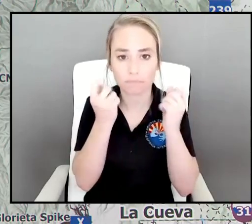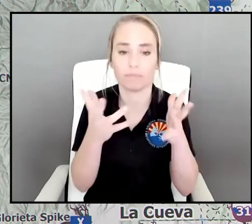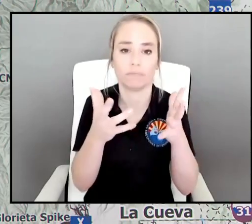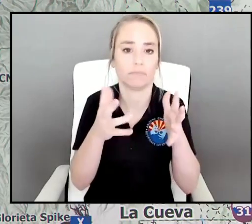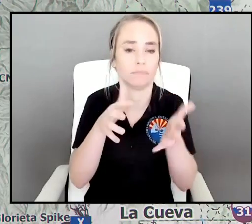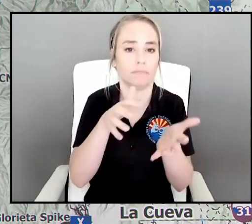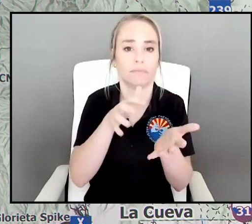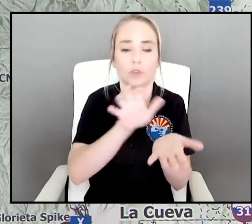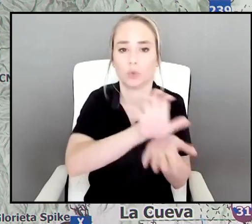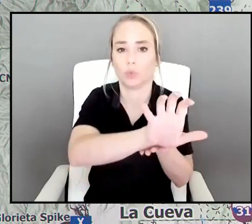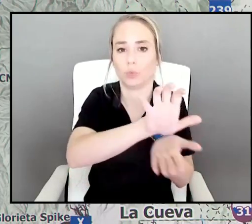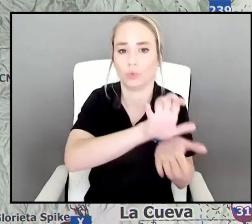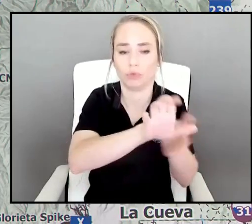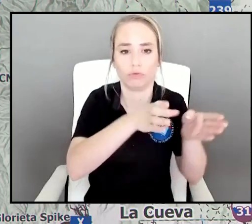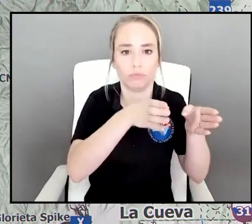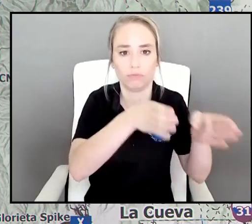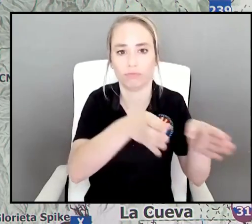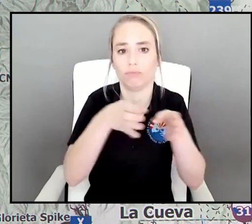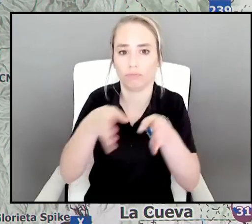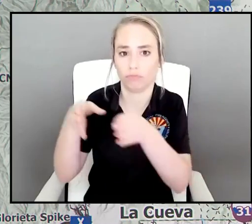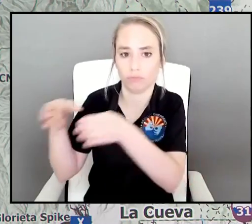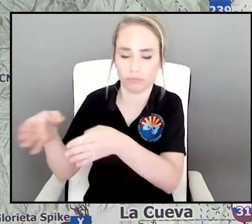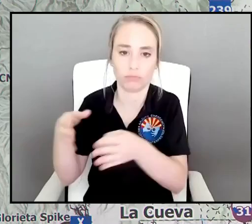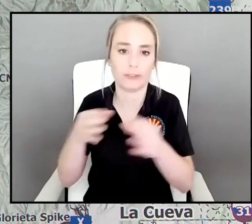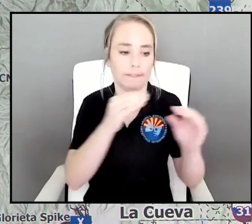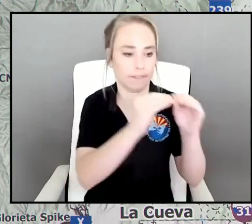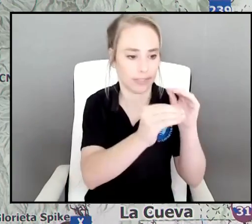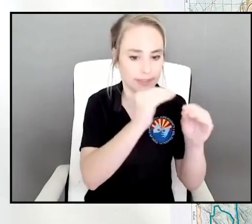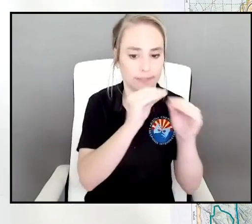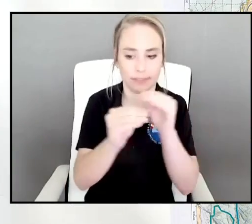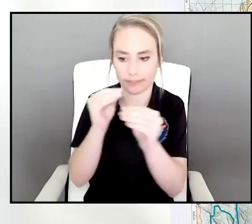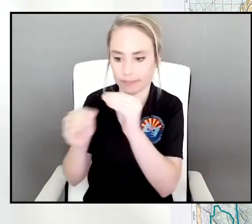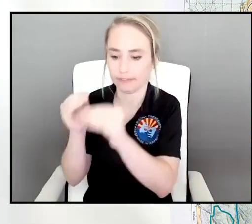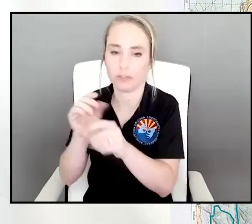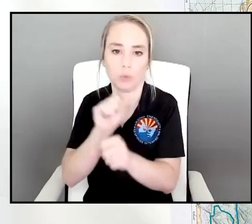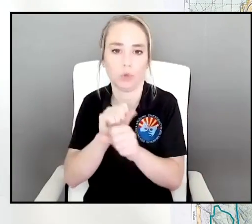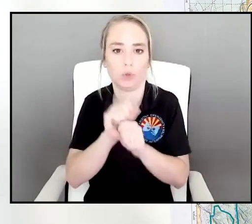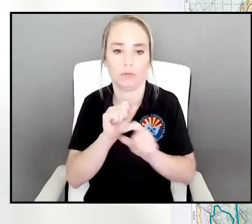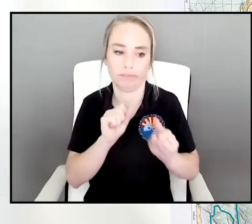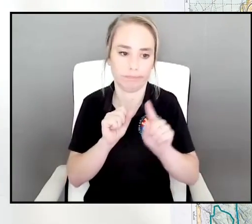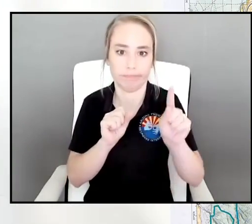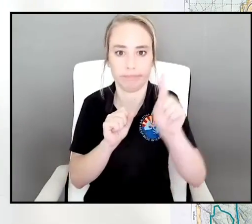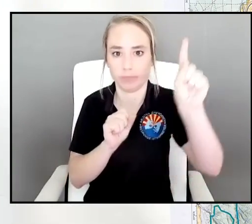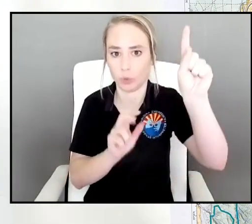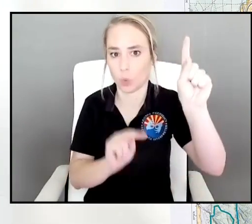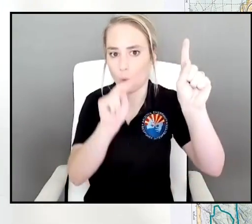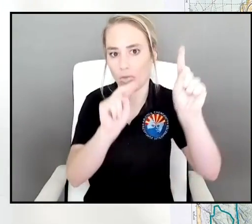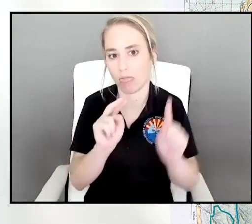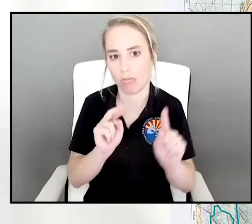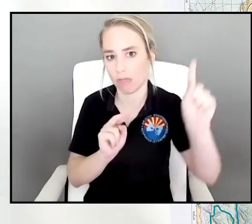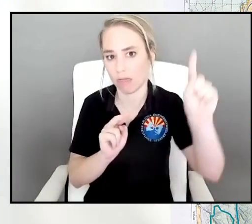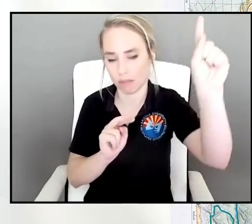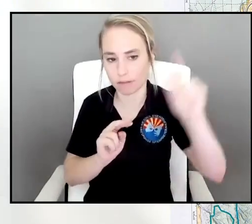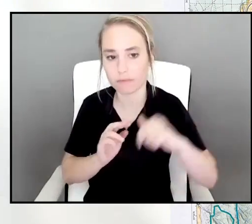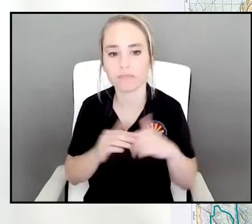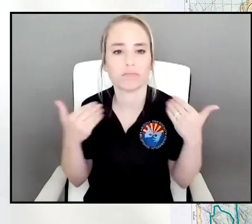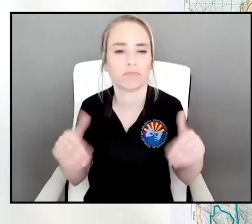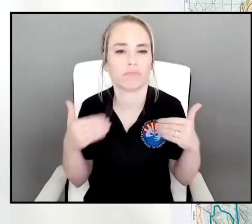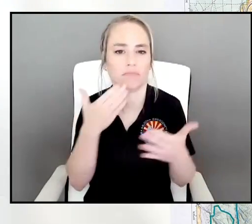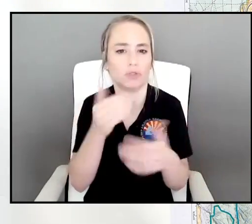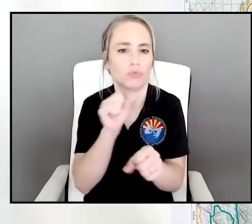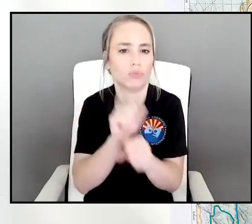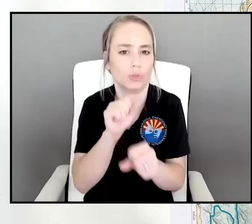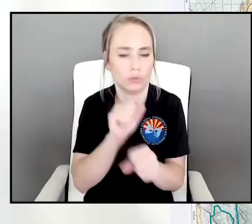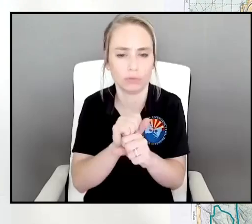just steadily working on them and progressing to the north, and that'll be ongoing. A lot of good work